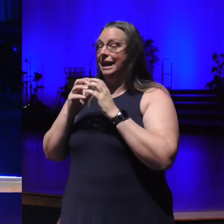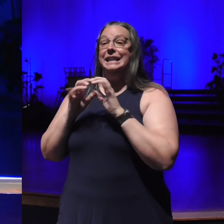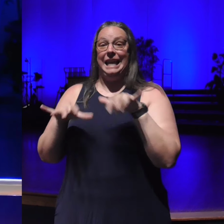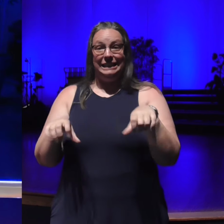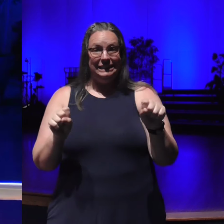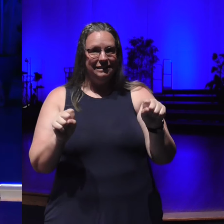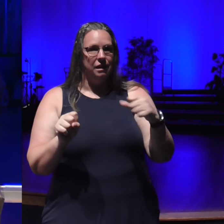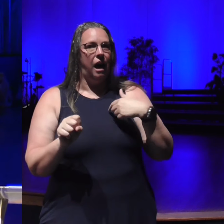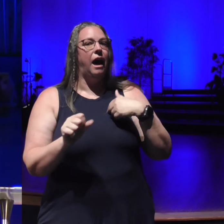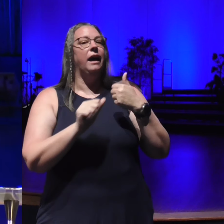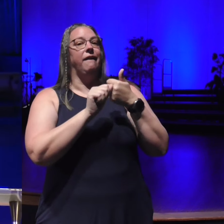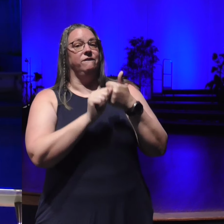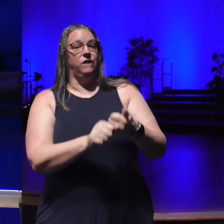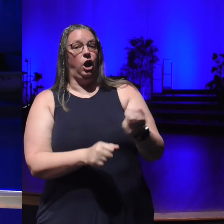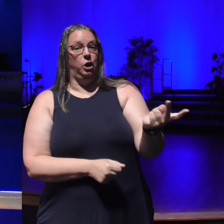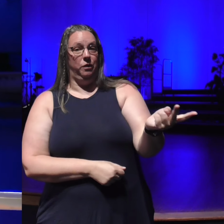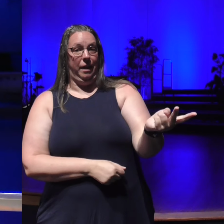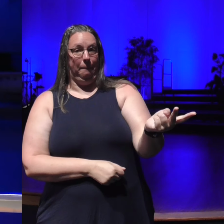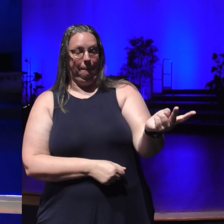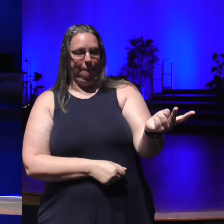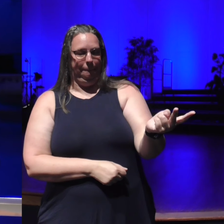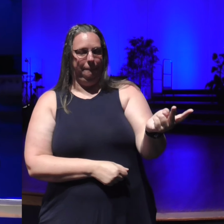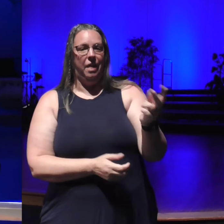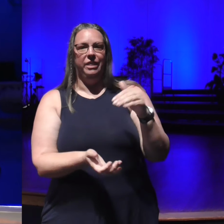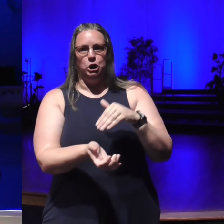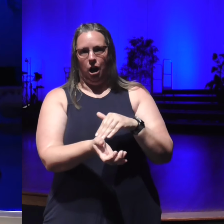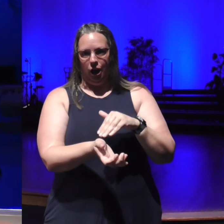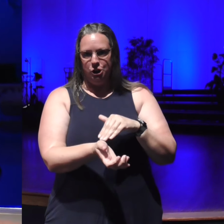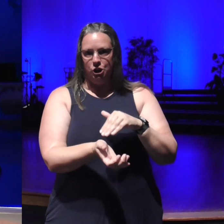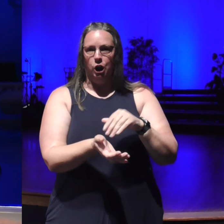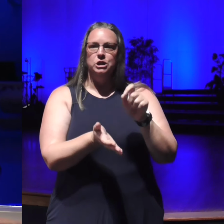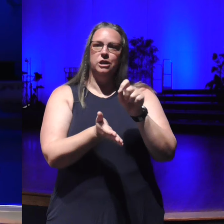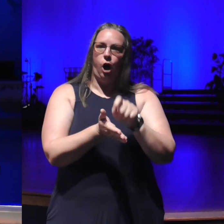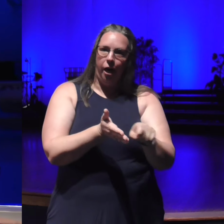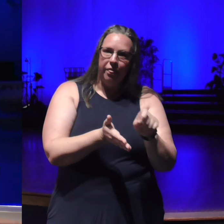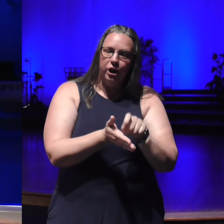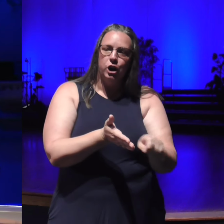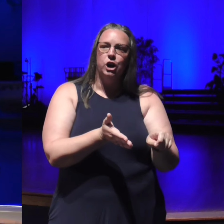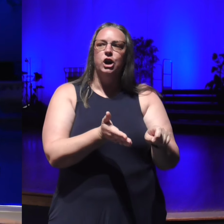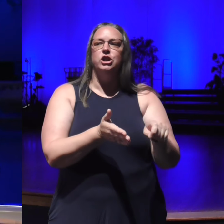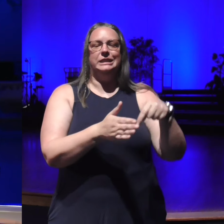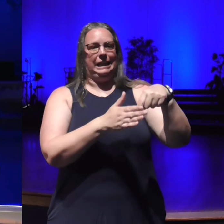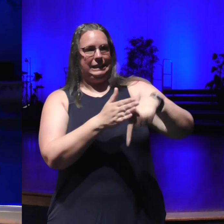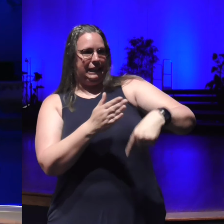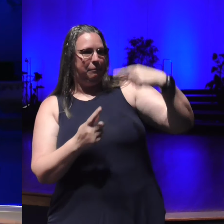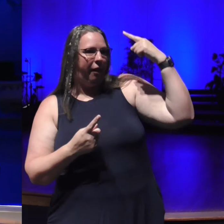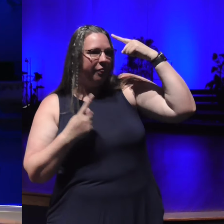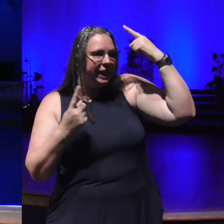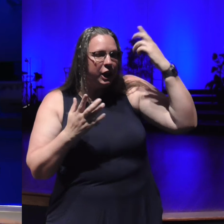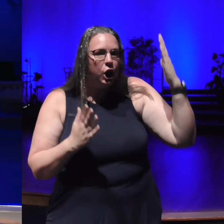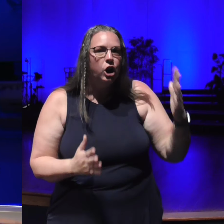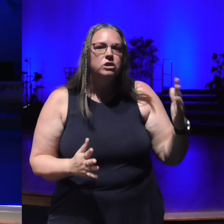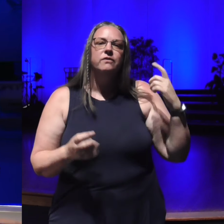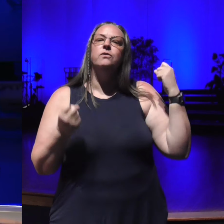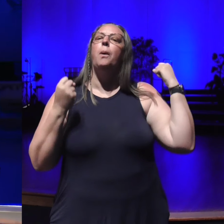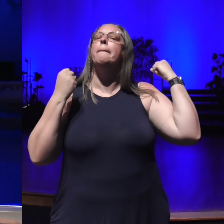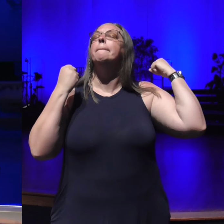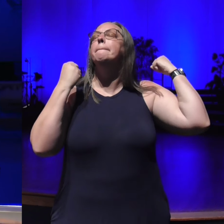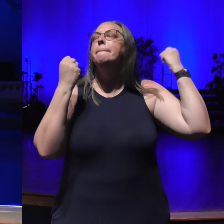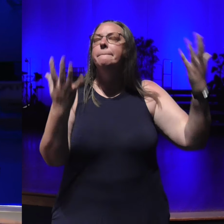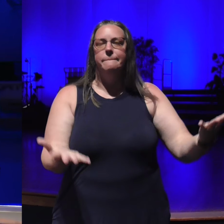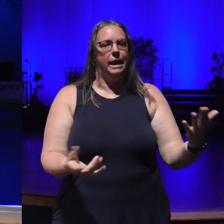have followed these two doctors, authors, deep thinkers for years and